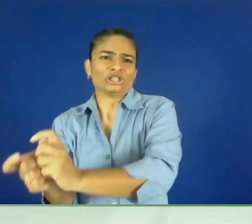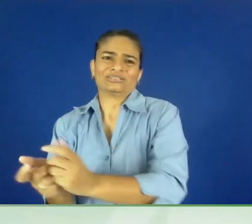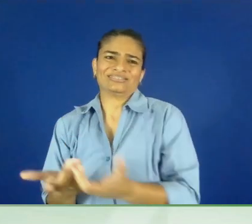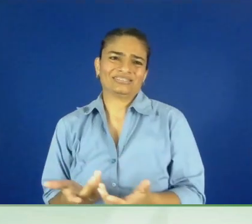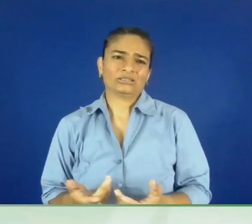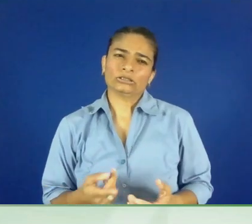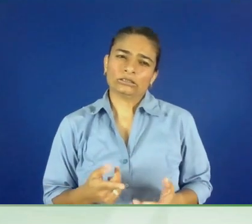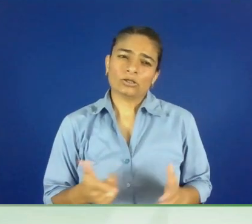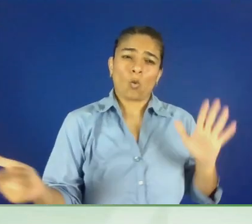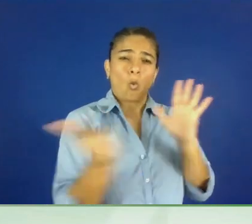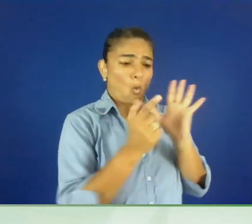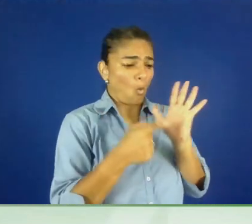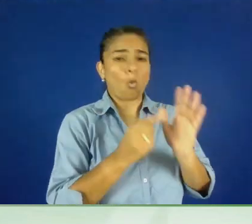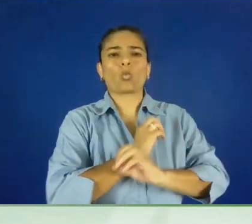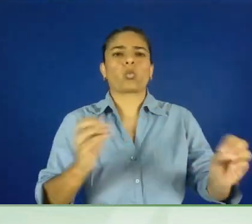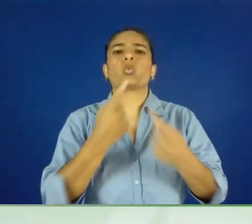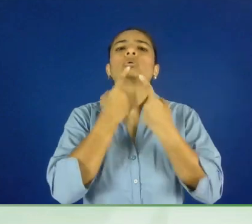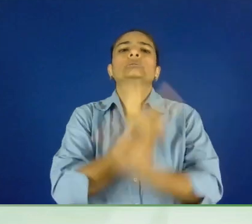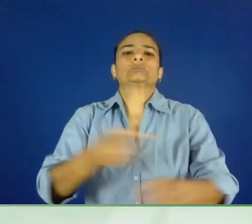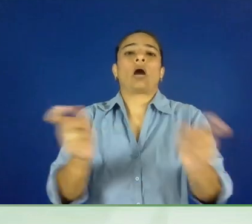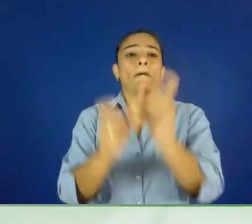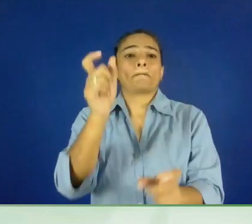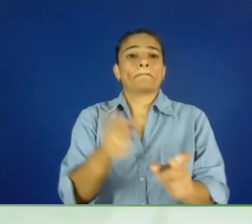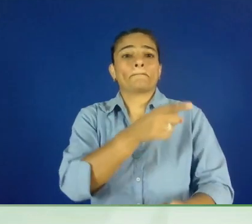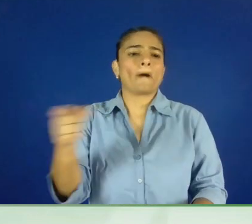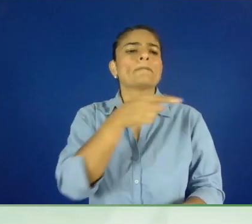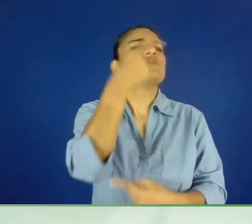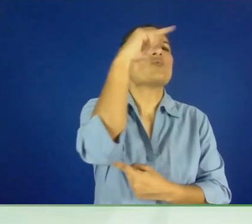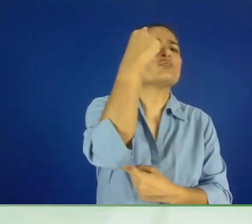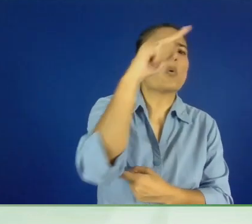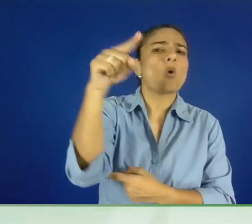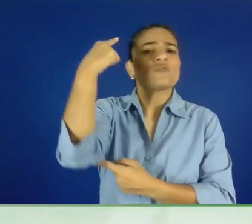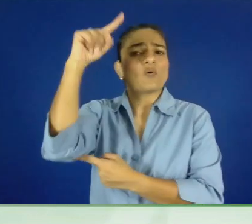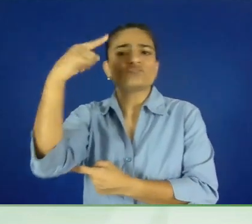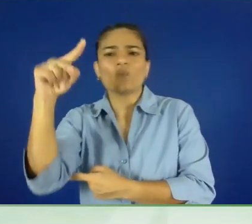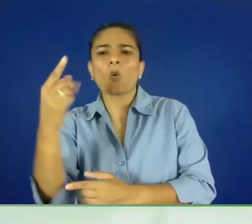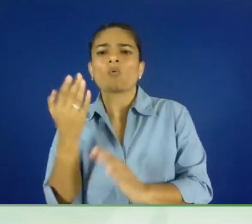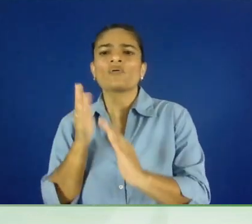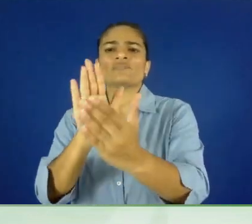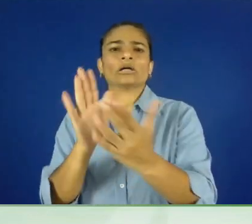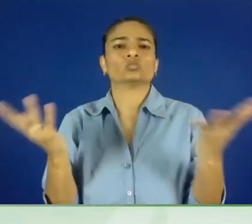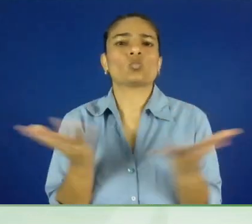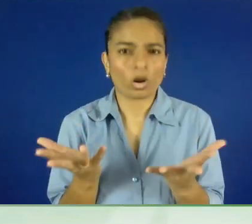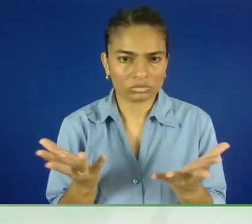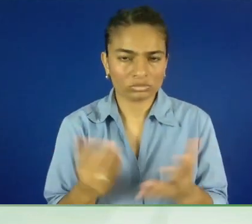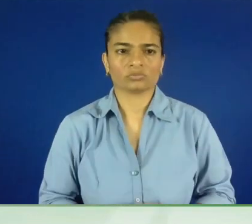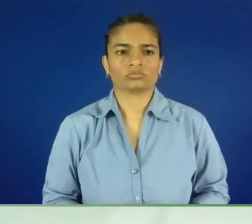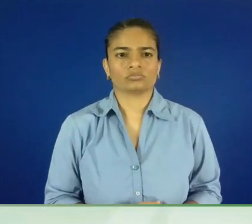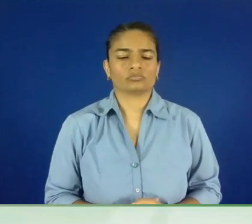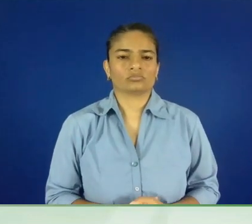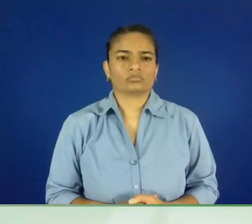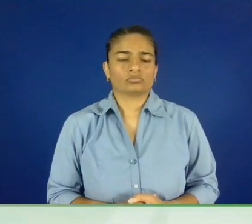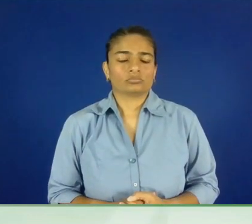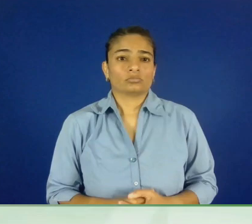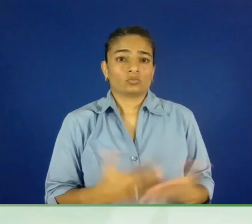Chris. That's you just brought up the point I wanted to bring, is that this has to come from legislators, because only they have the ability